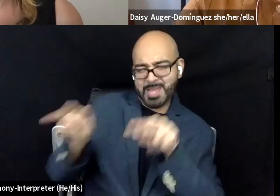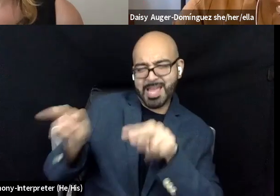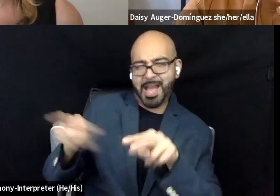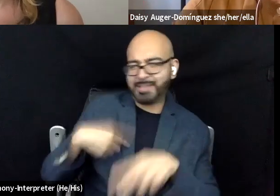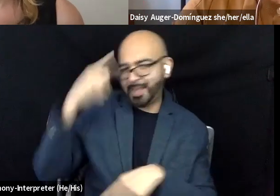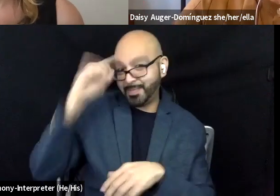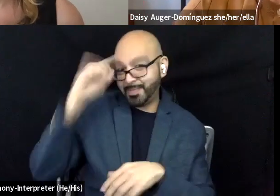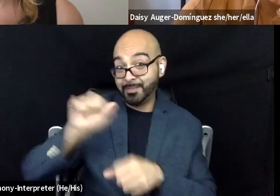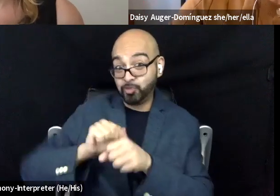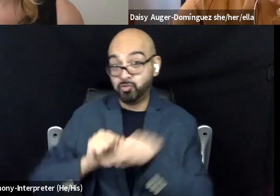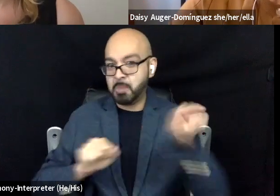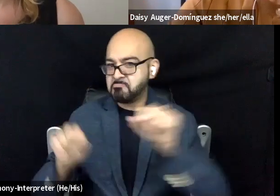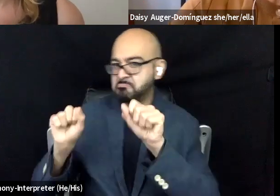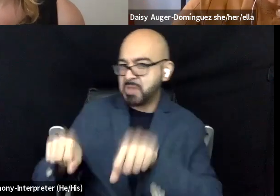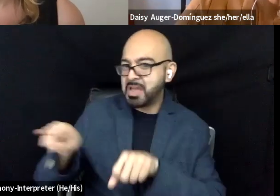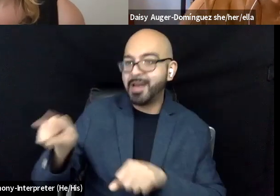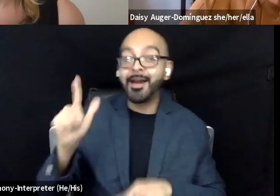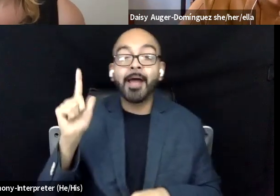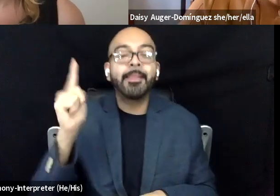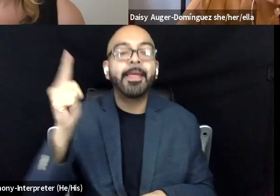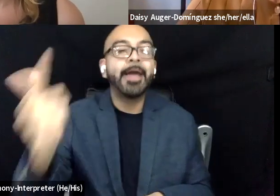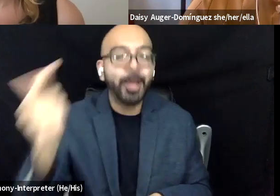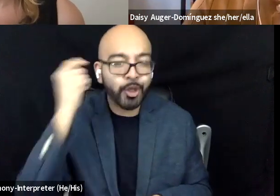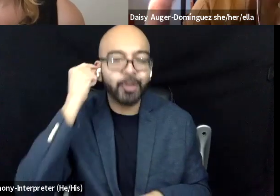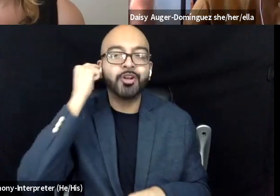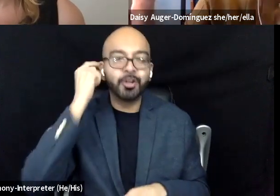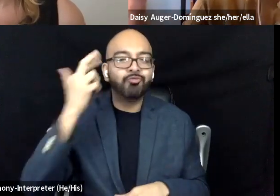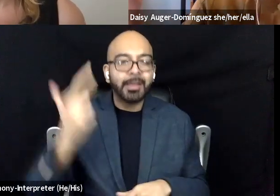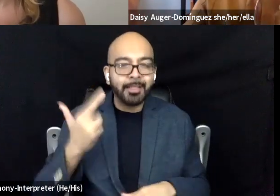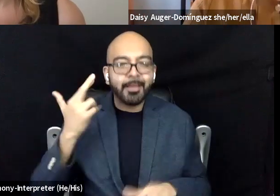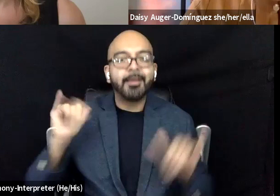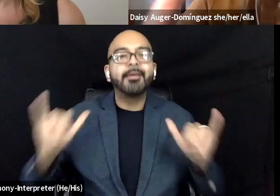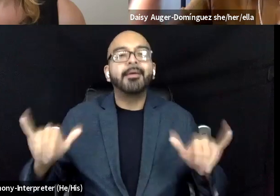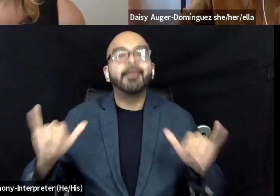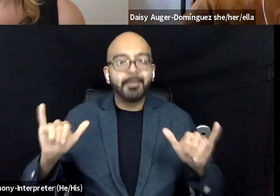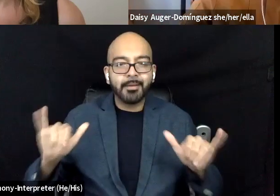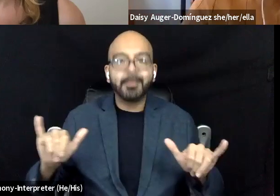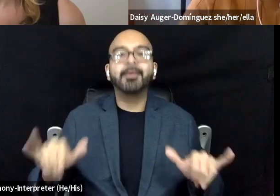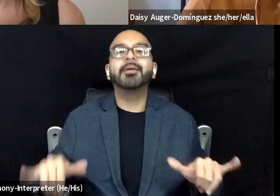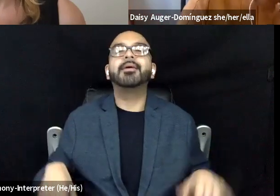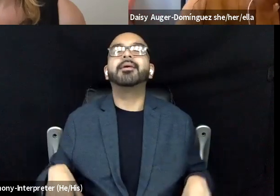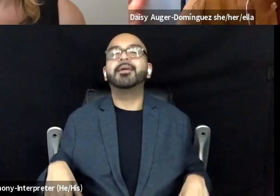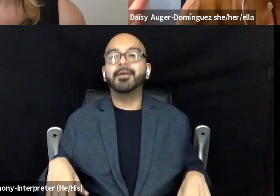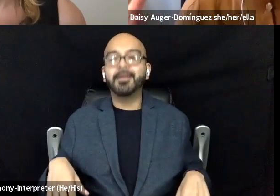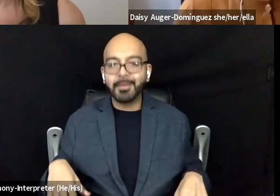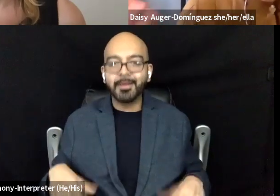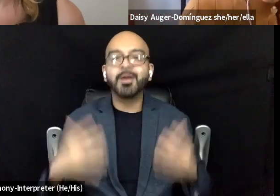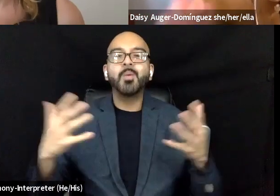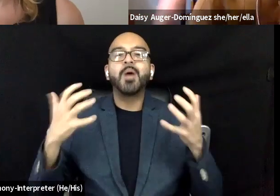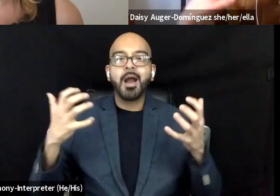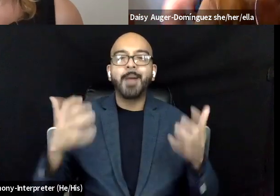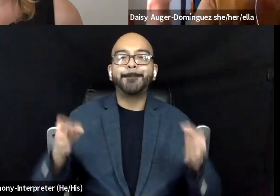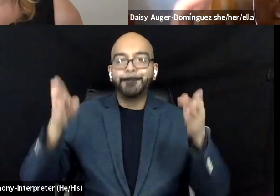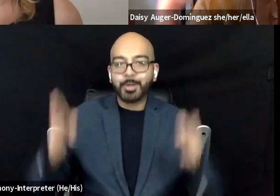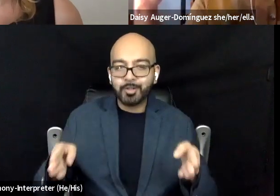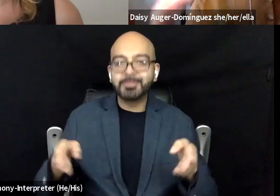on, I realized that they were also keen on finding someone that if things really messed up, it wouldn't be huge to do for the